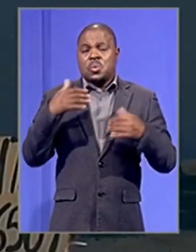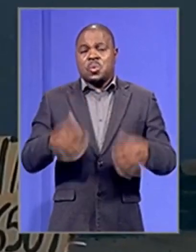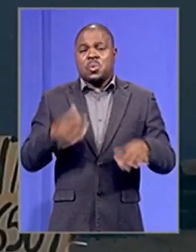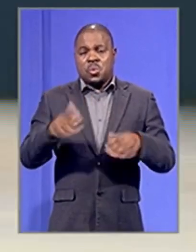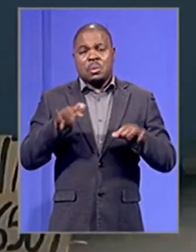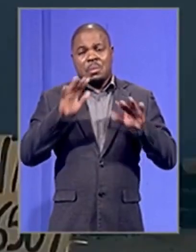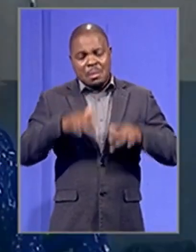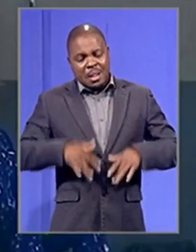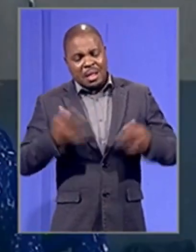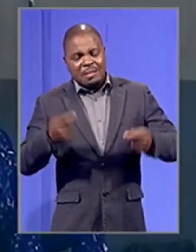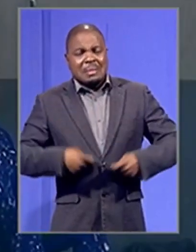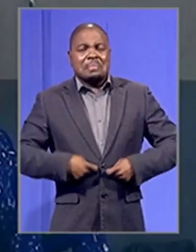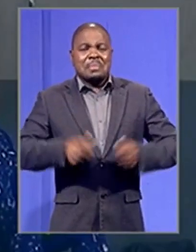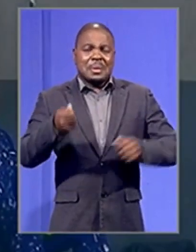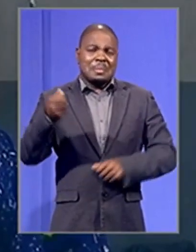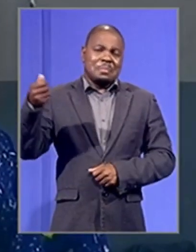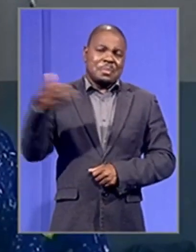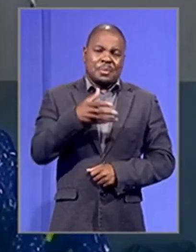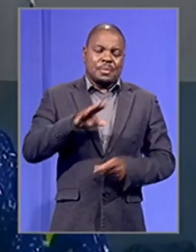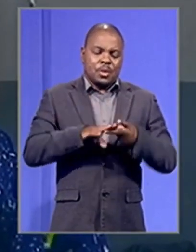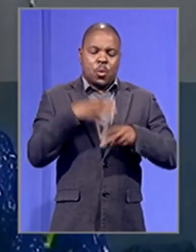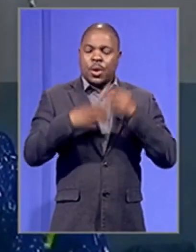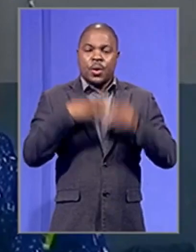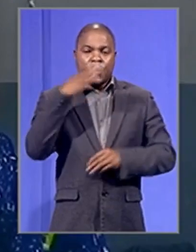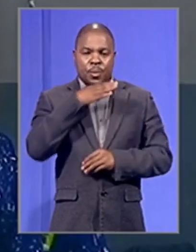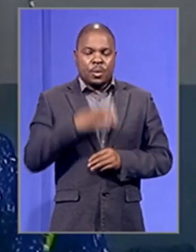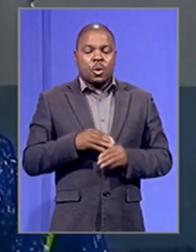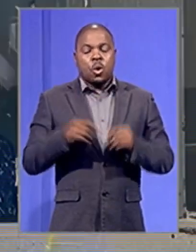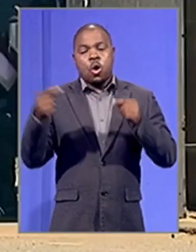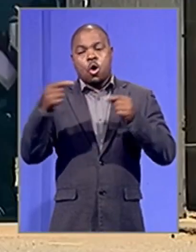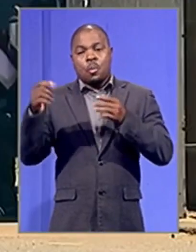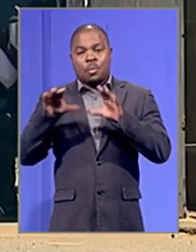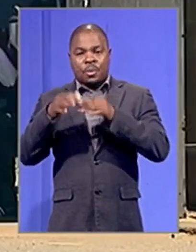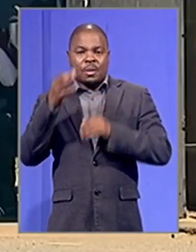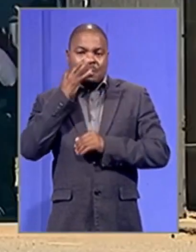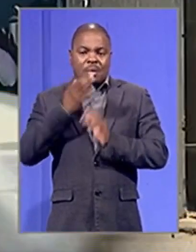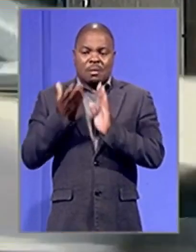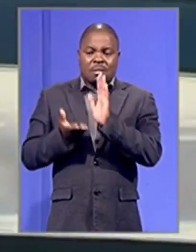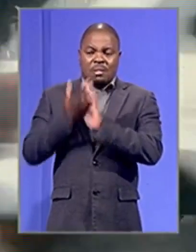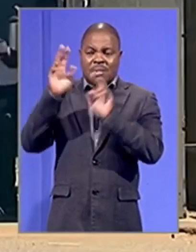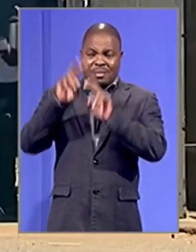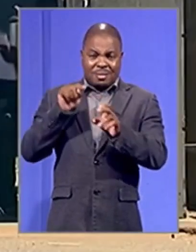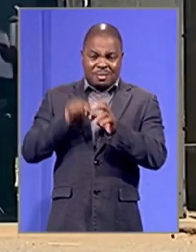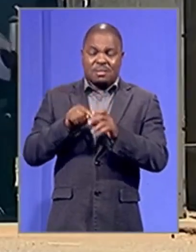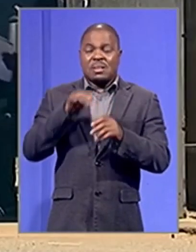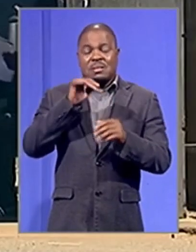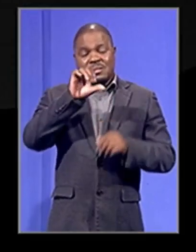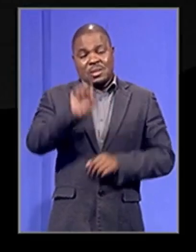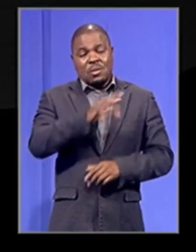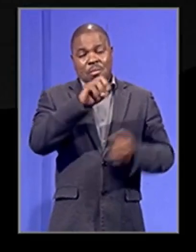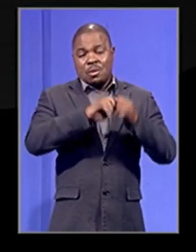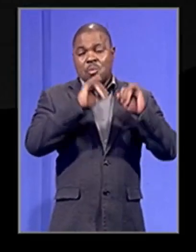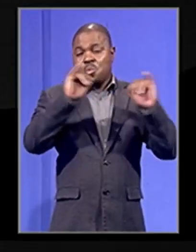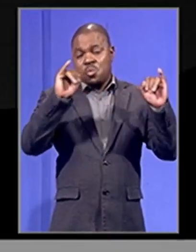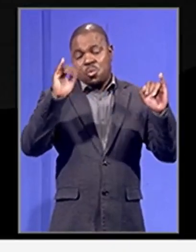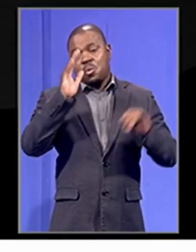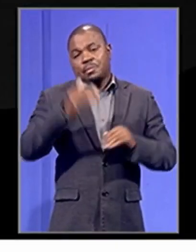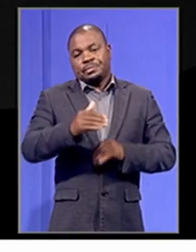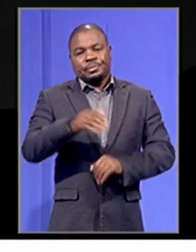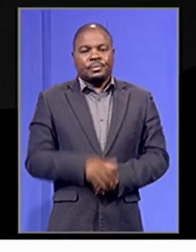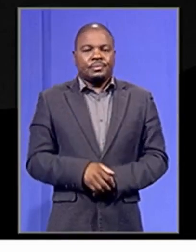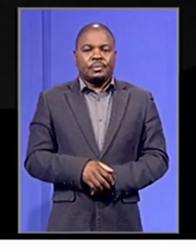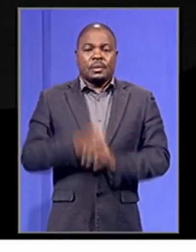le botlhokatiro. Makoko kganetso a re go tlhatlosiwa ga tlhwatlhwa ya motlakase go tlile go etegetsa mathata mo nageng. This increase will